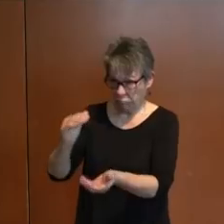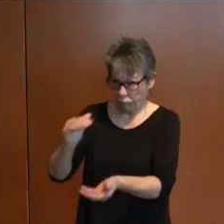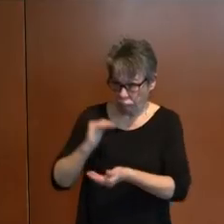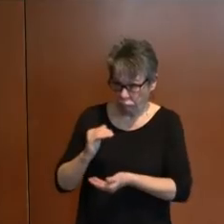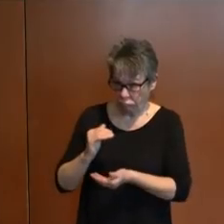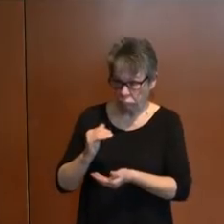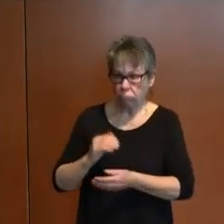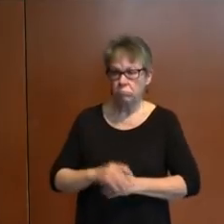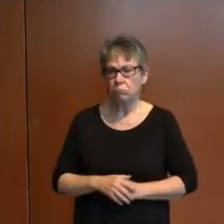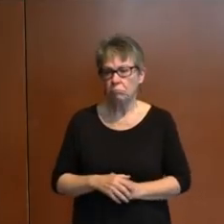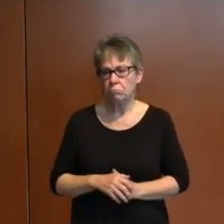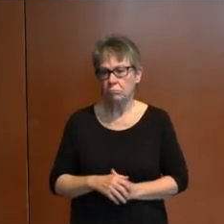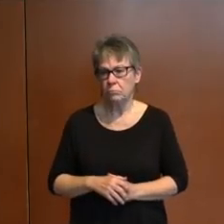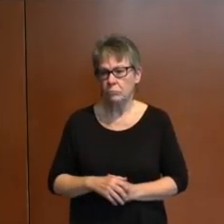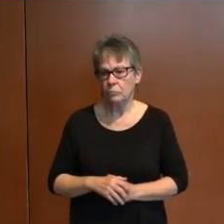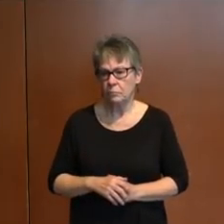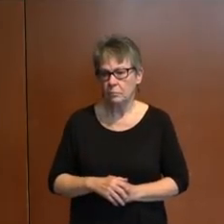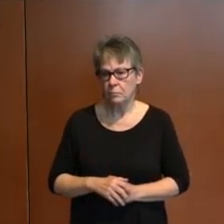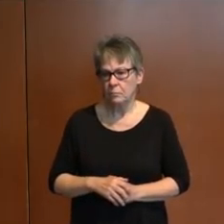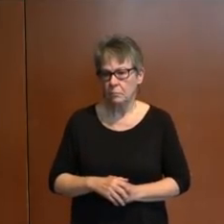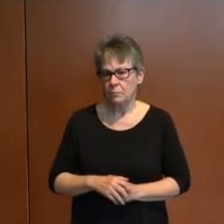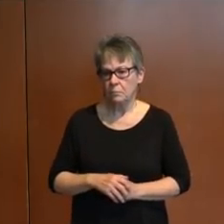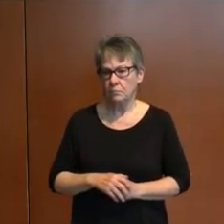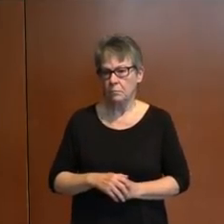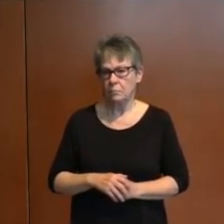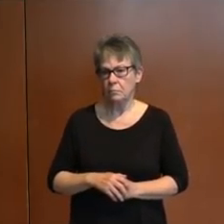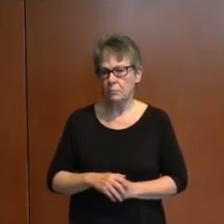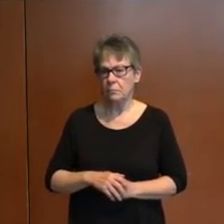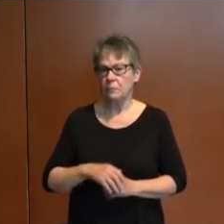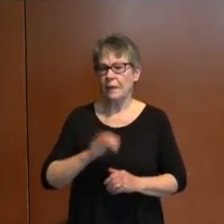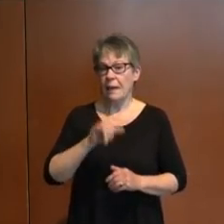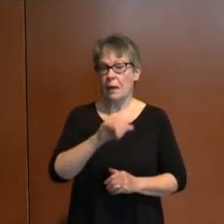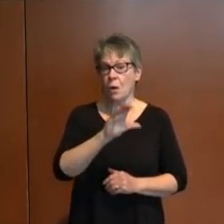covid19.nj.gov/PPE report. Again,